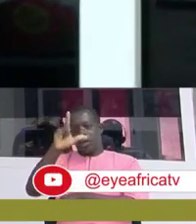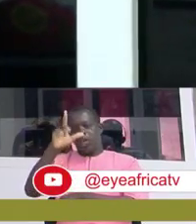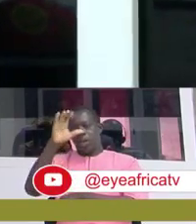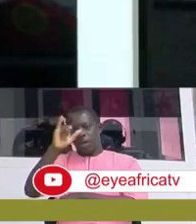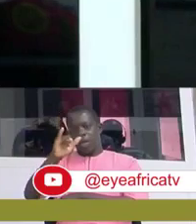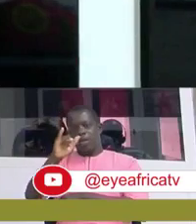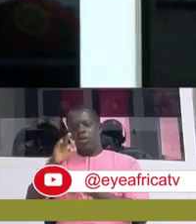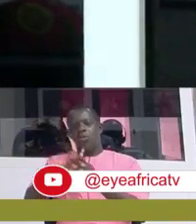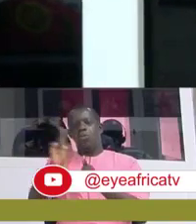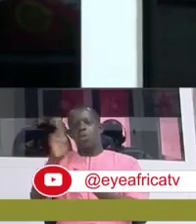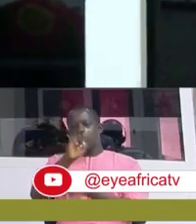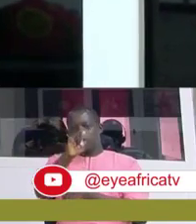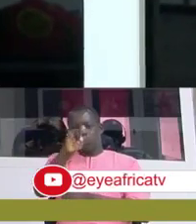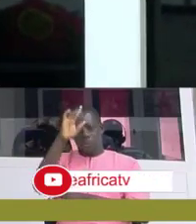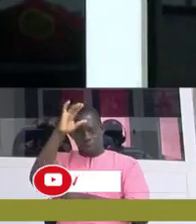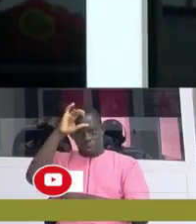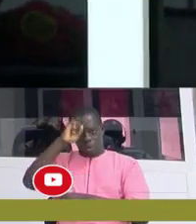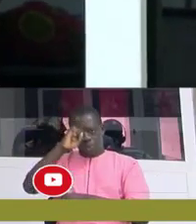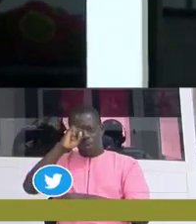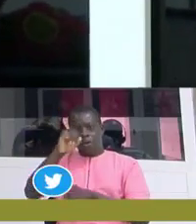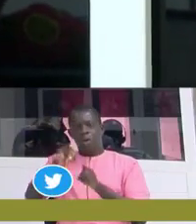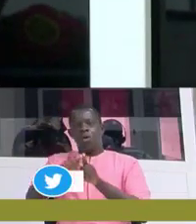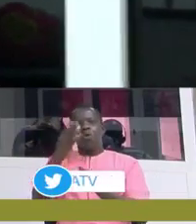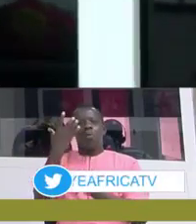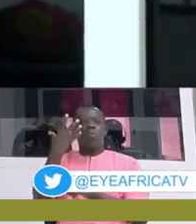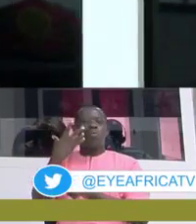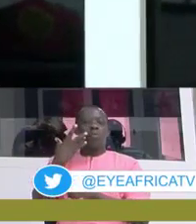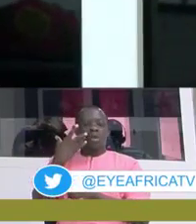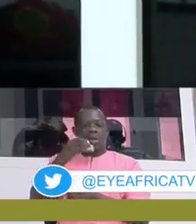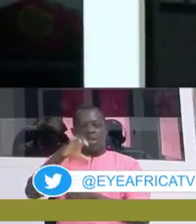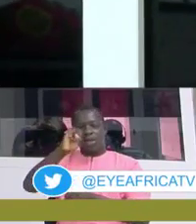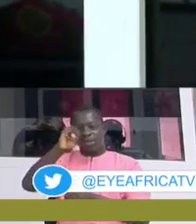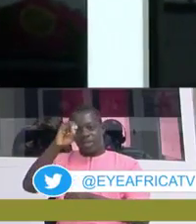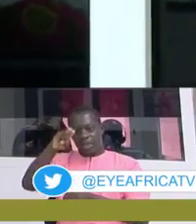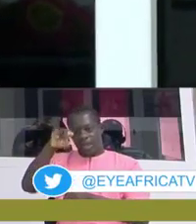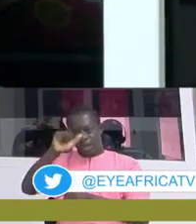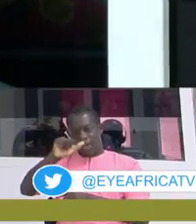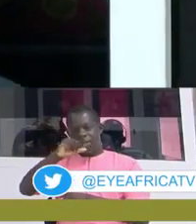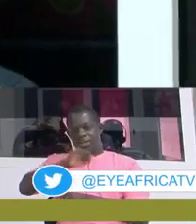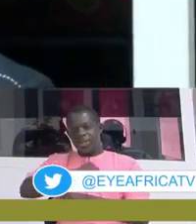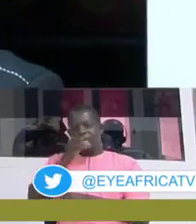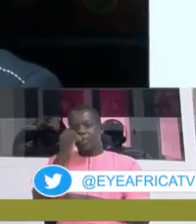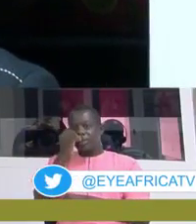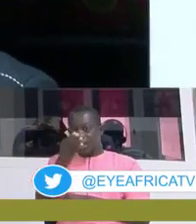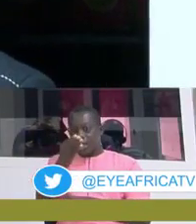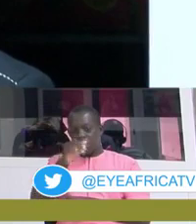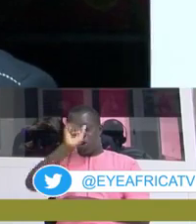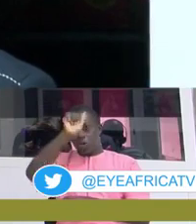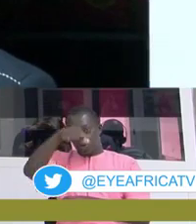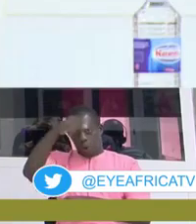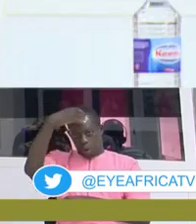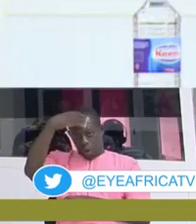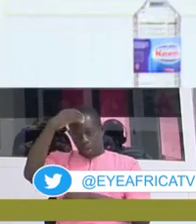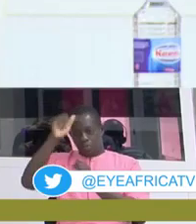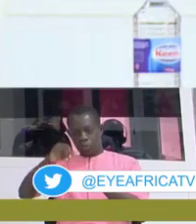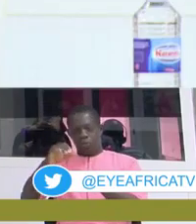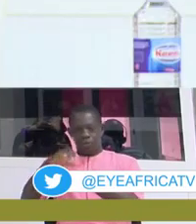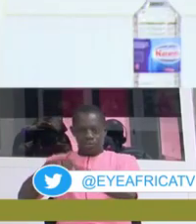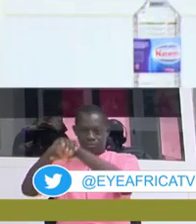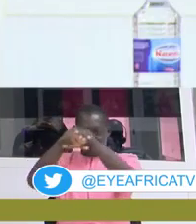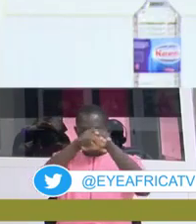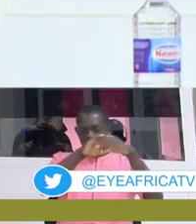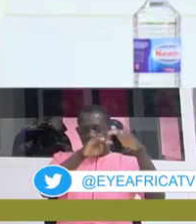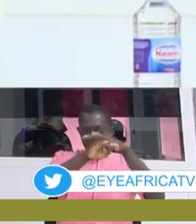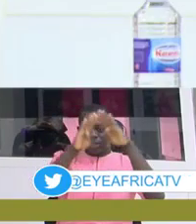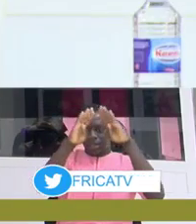you understand when Sana said, we will take your head inside? Yamune faham brin sana kombe kumo dundi la konoto.